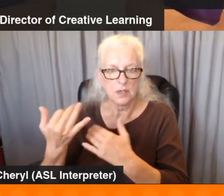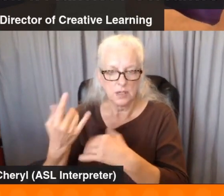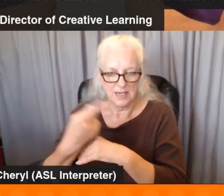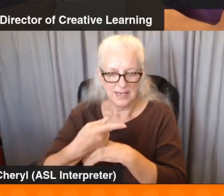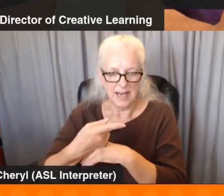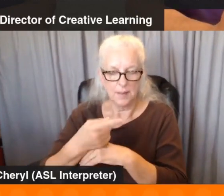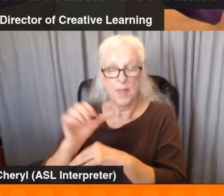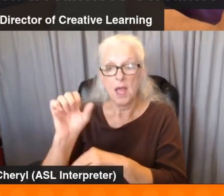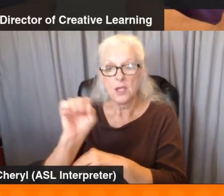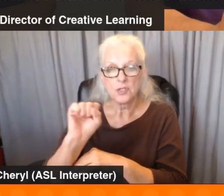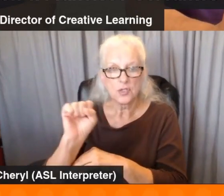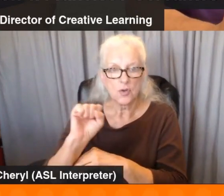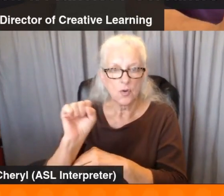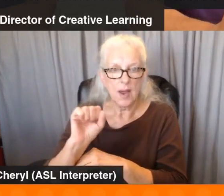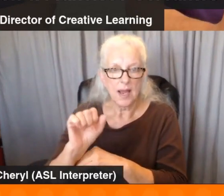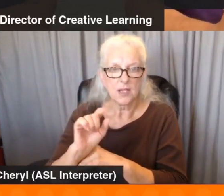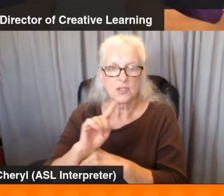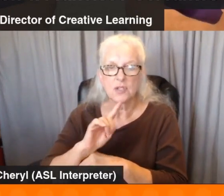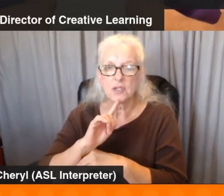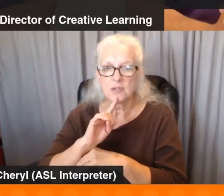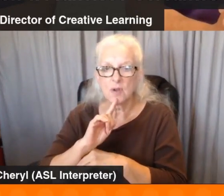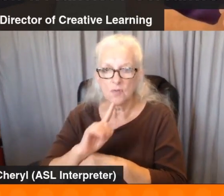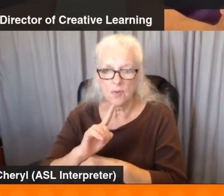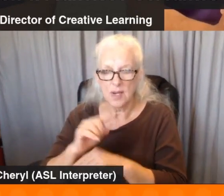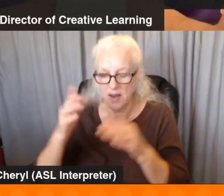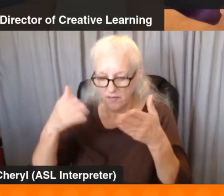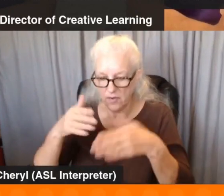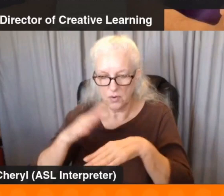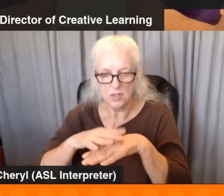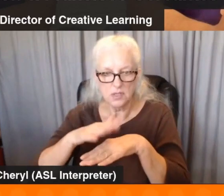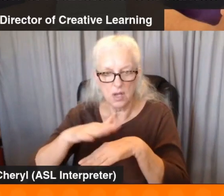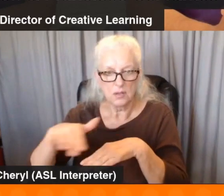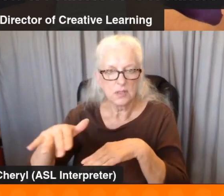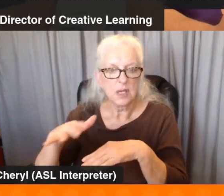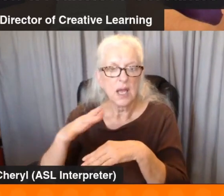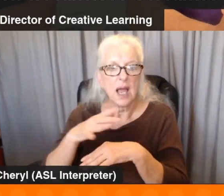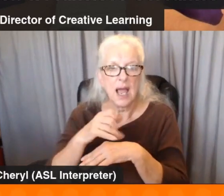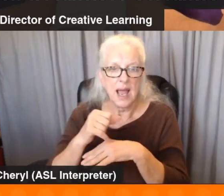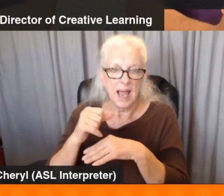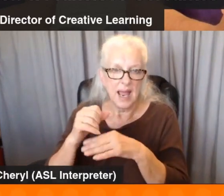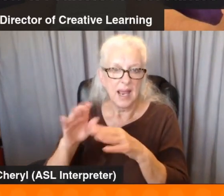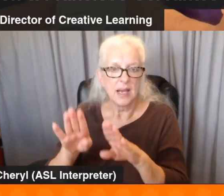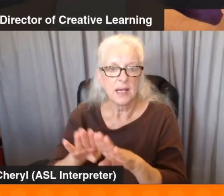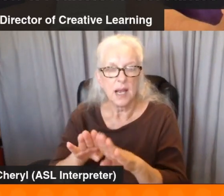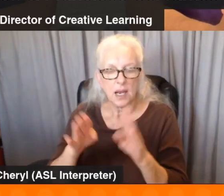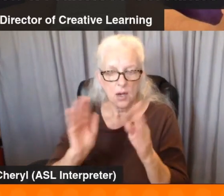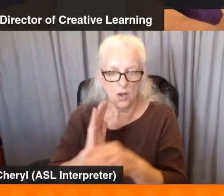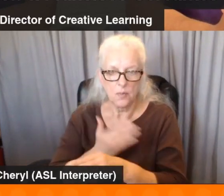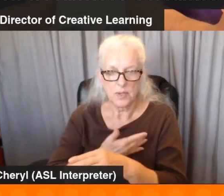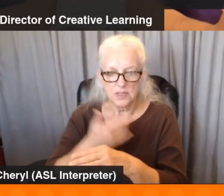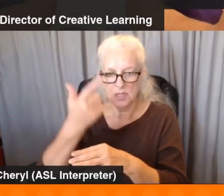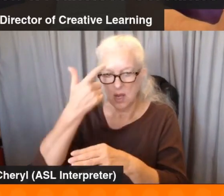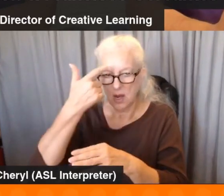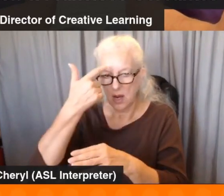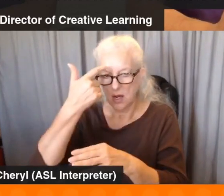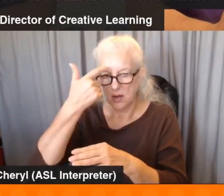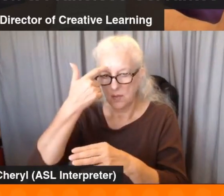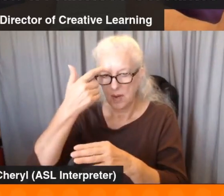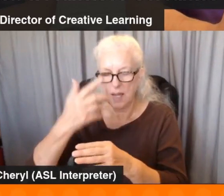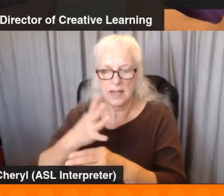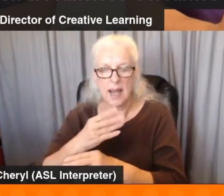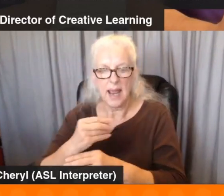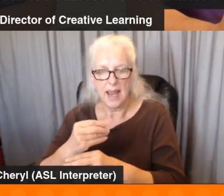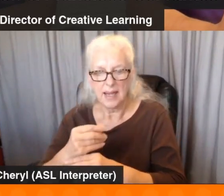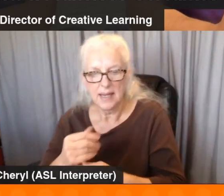is always focused on being child-centered, and it really, really opens our minds and just bursts our hearts when